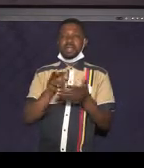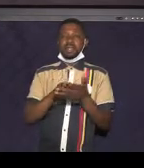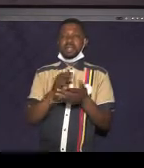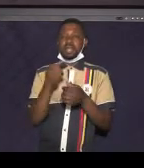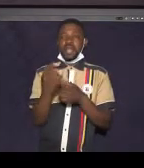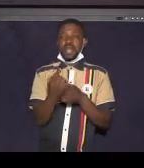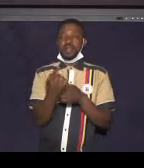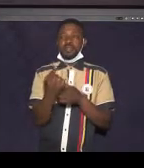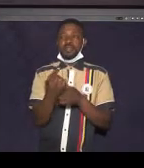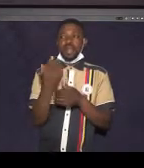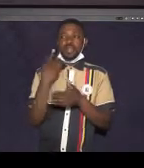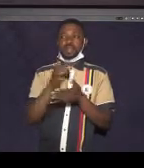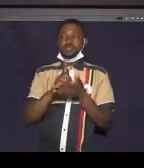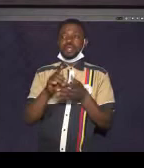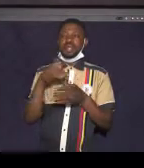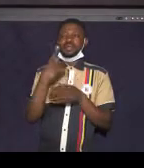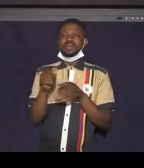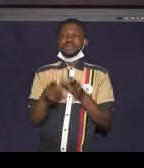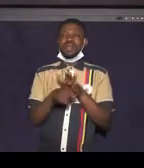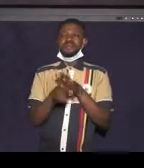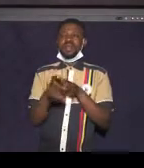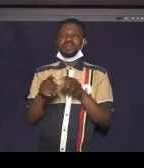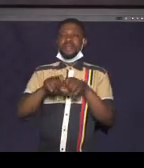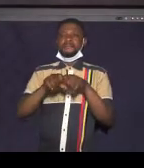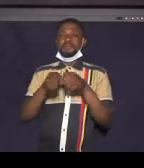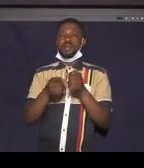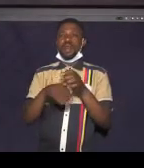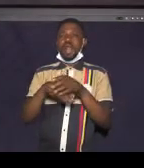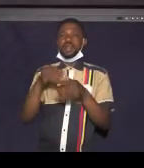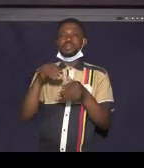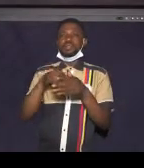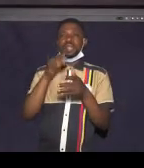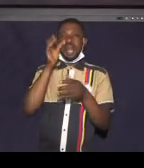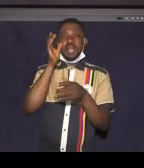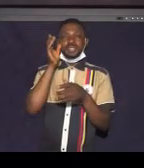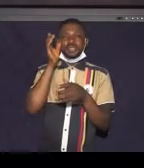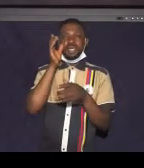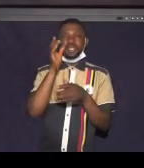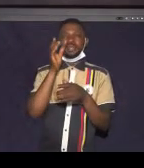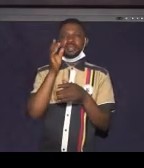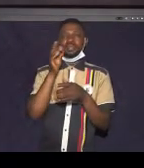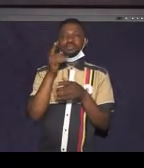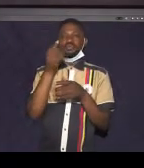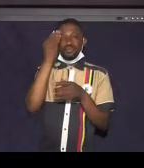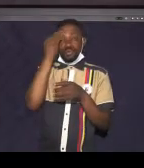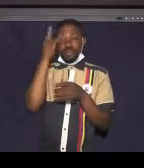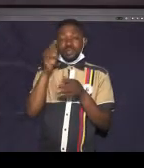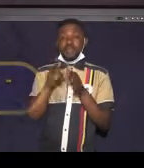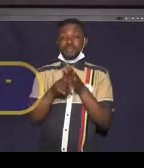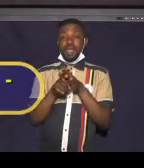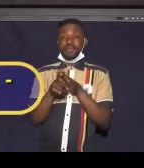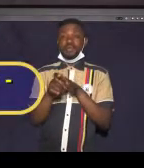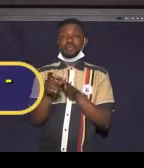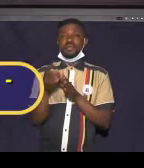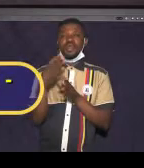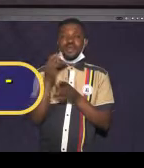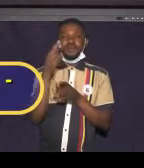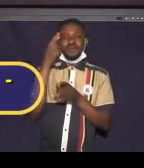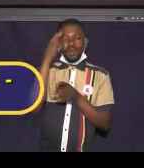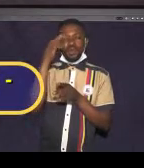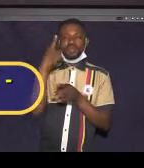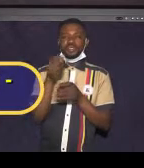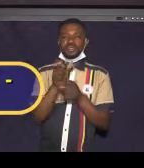week. The virus broke out in China. You know the virus we've been talking about? Of course,